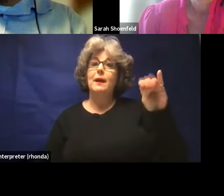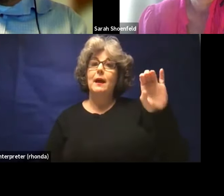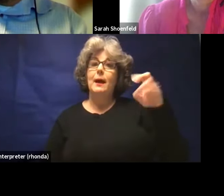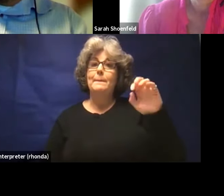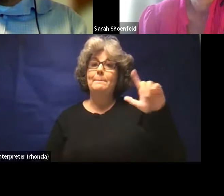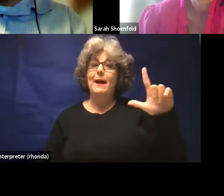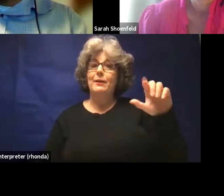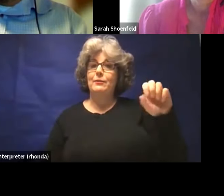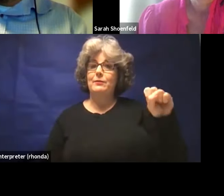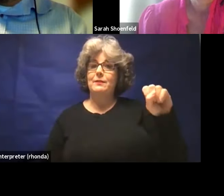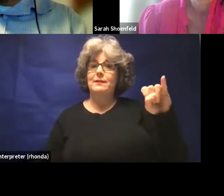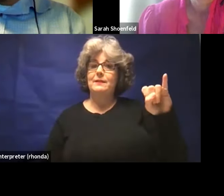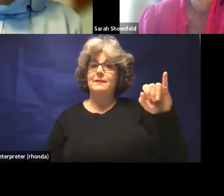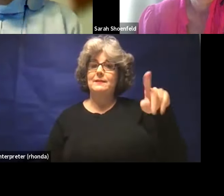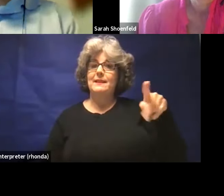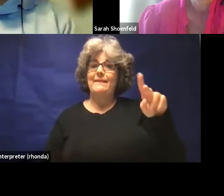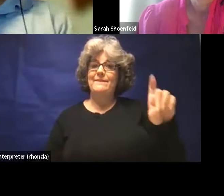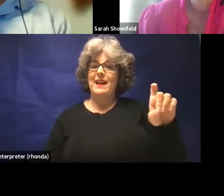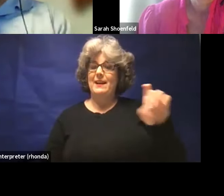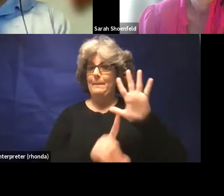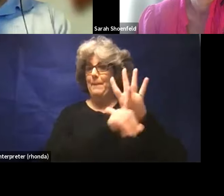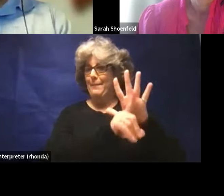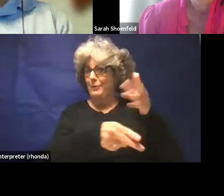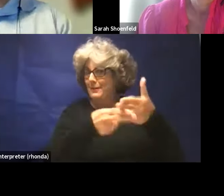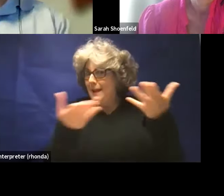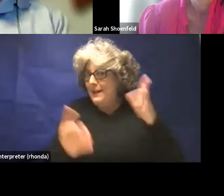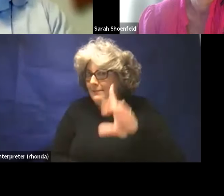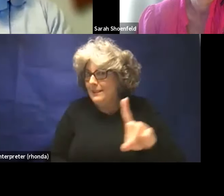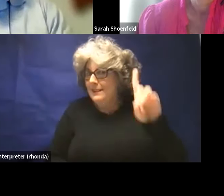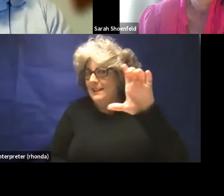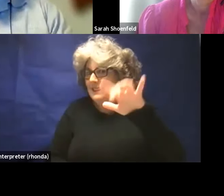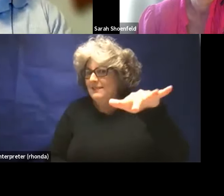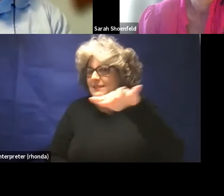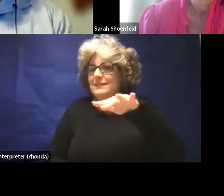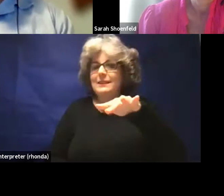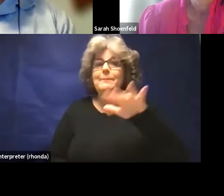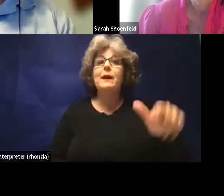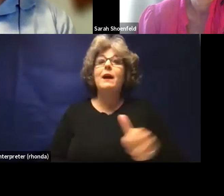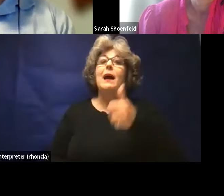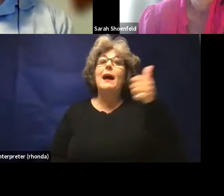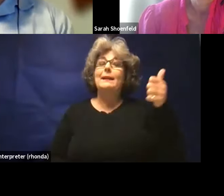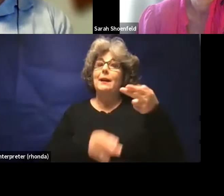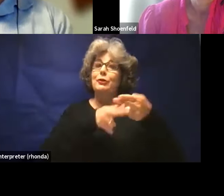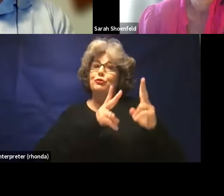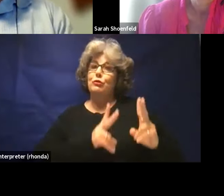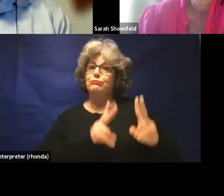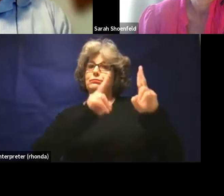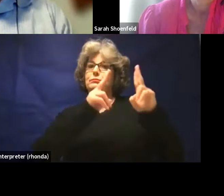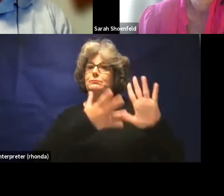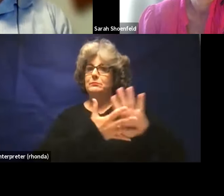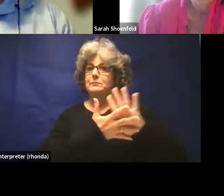Michael Syfax. Syfax is a really big name in DC. So here's another short clip, a shorter clip